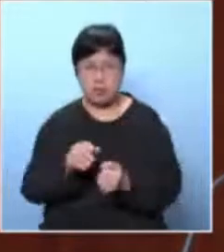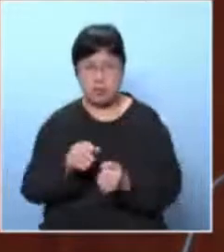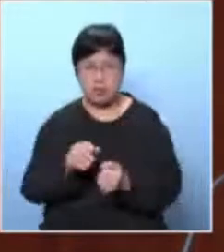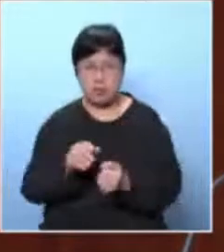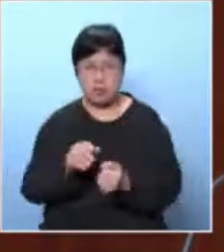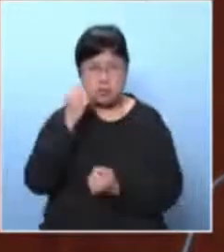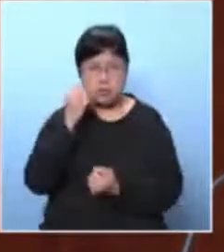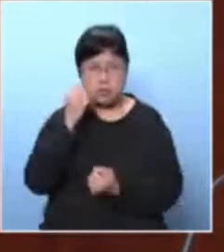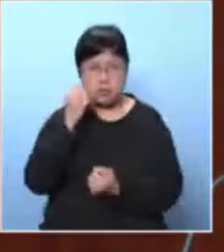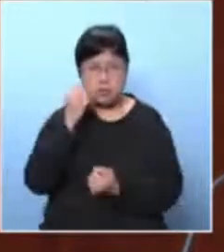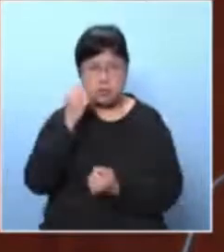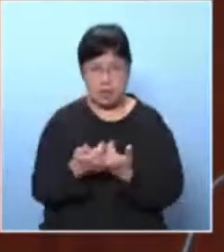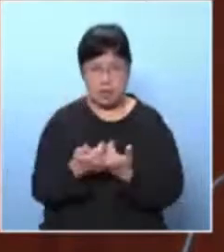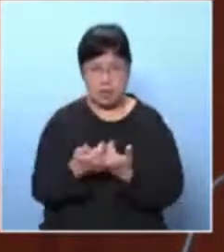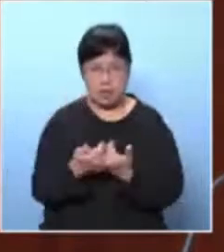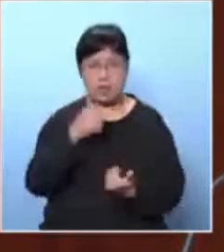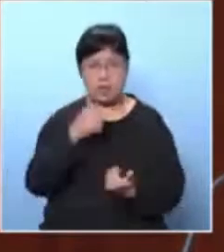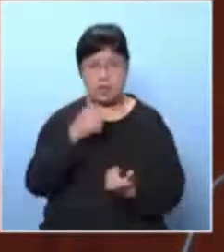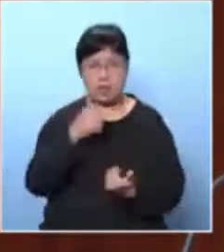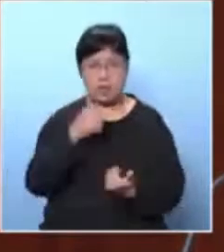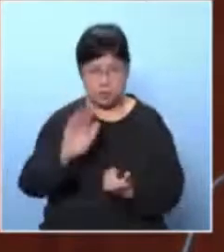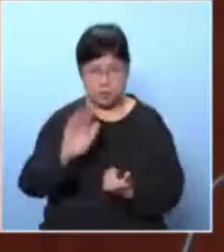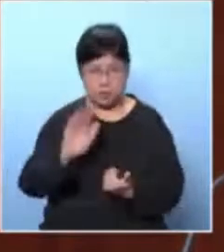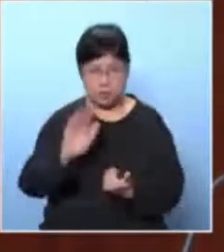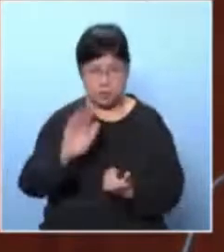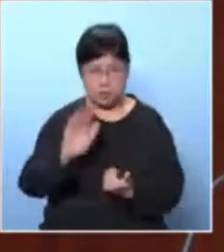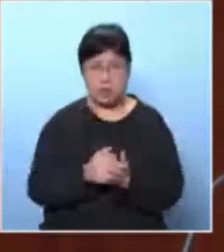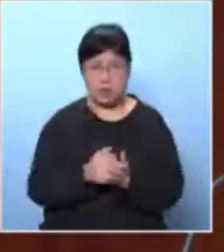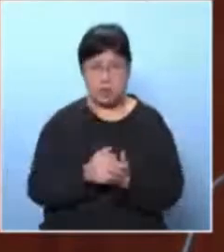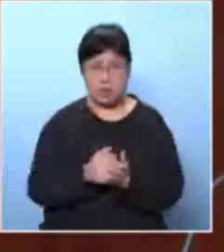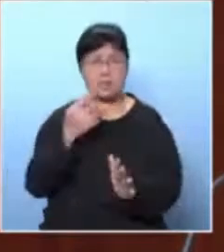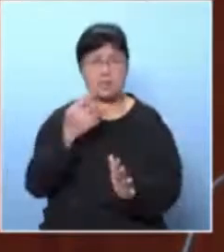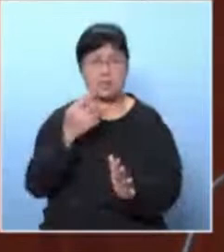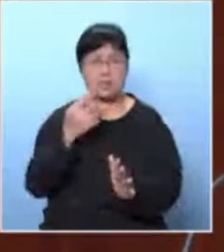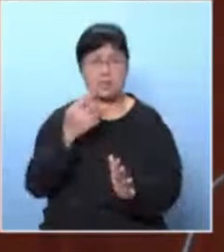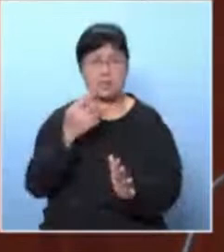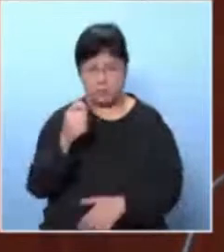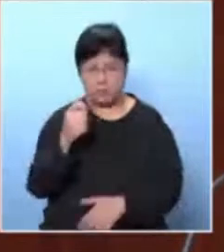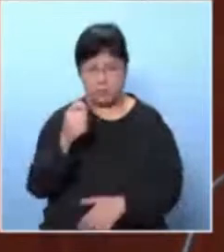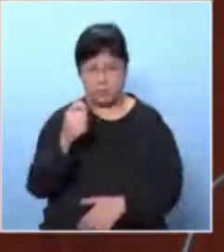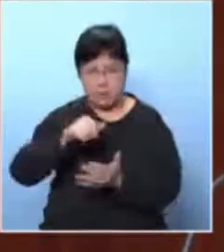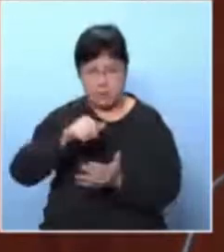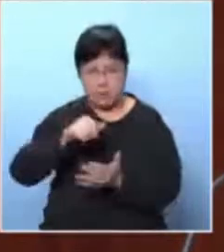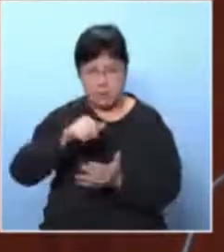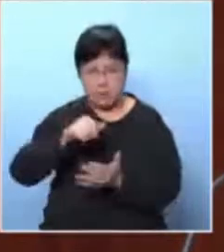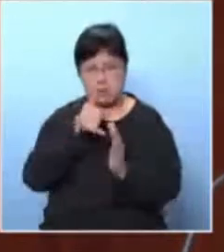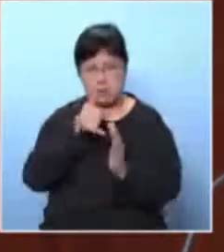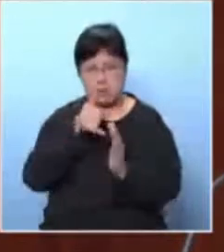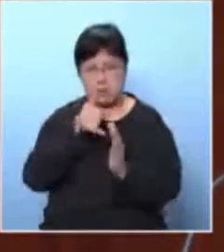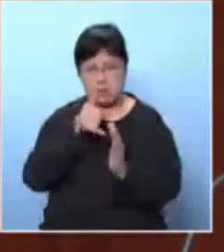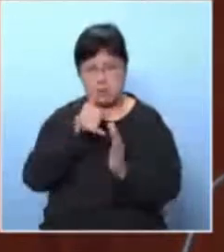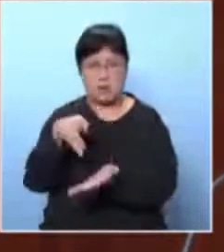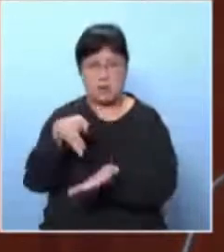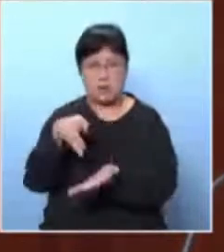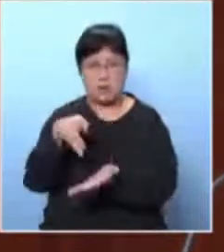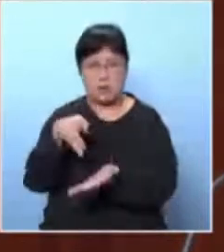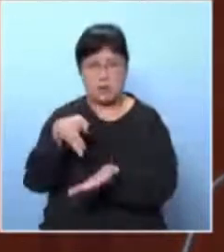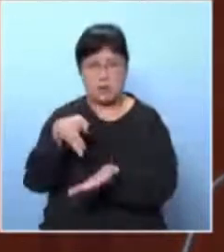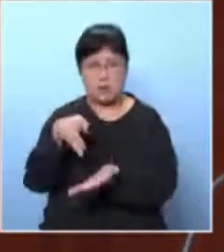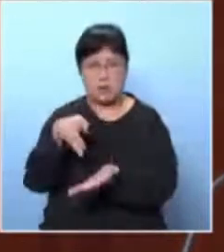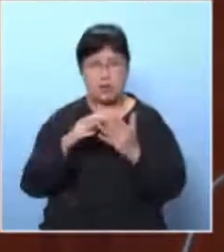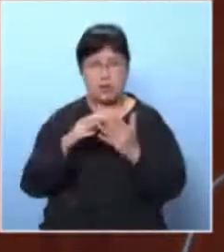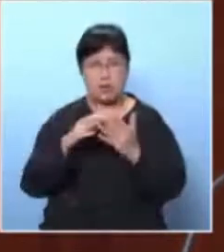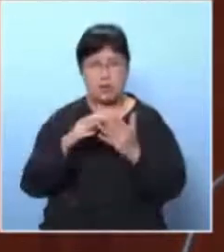participating RCHEs without waiting. 3.